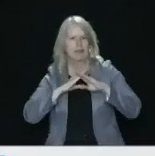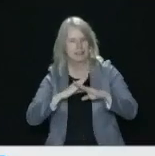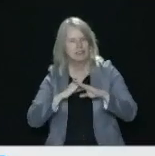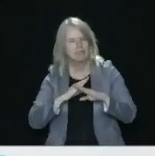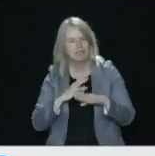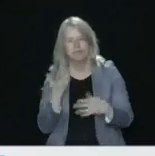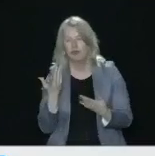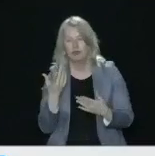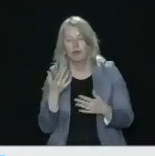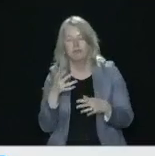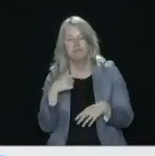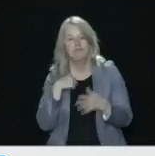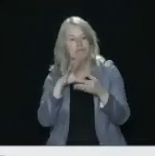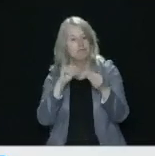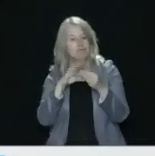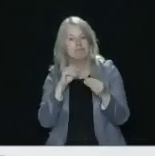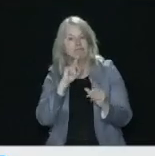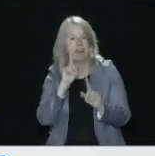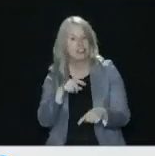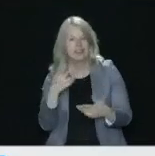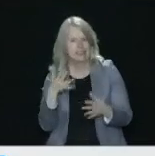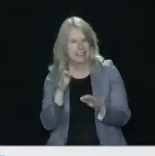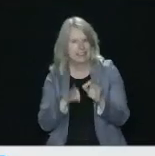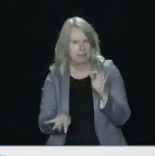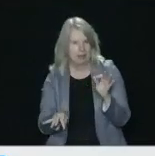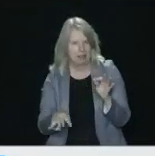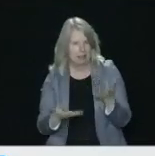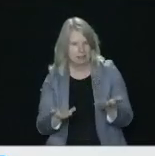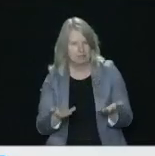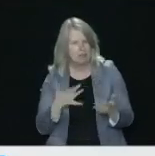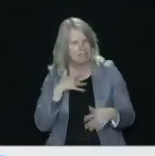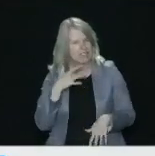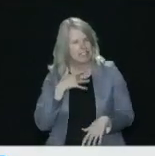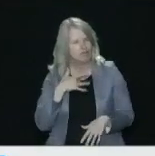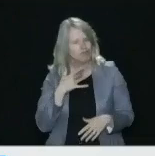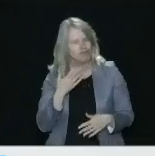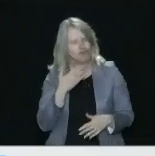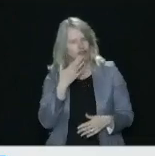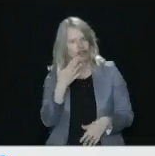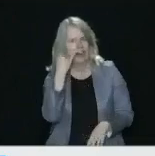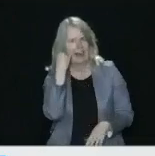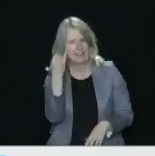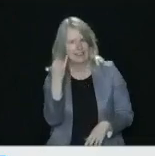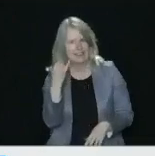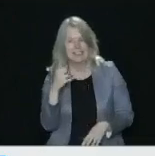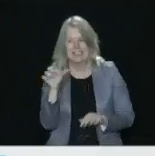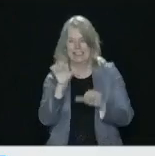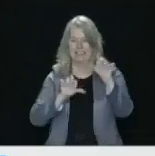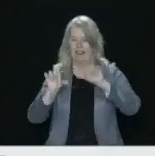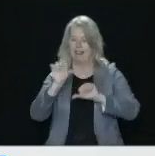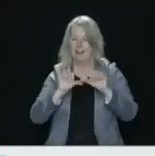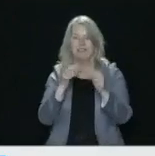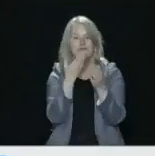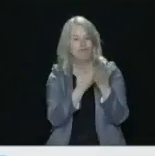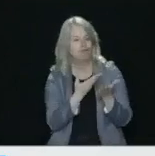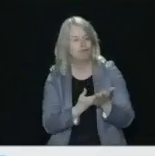workplace, those are the sort of things that people need to bear in mind as they make those policies.